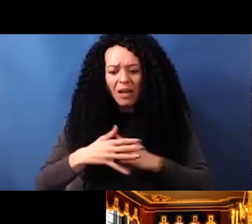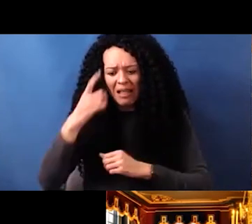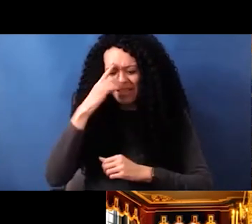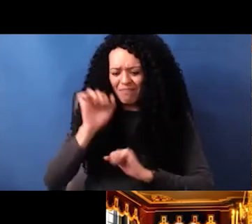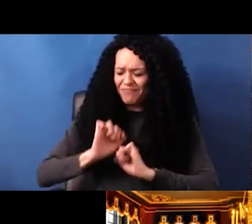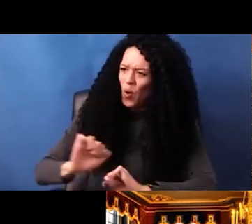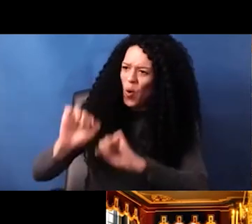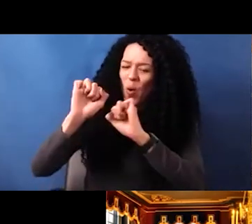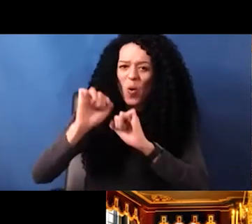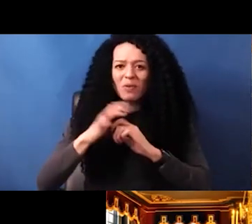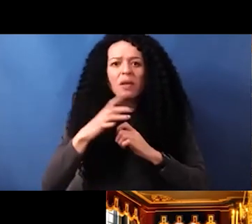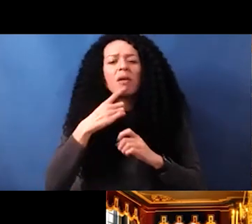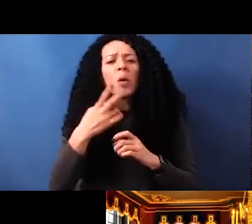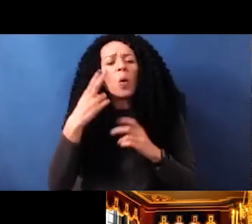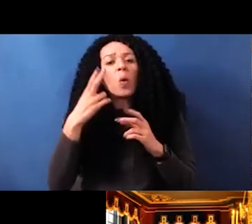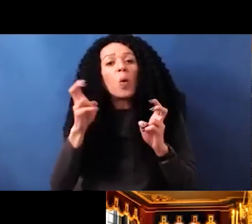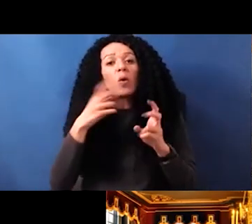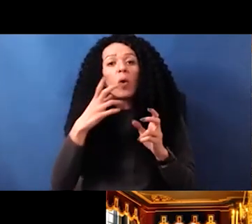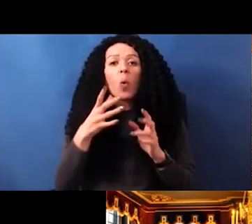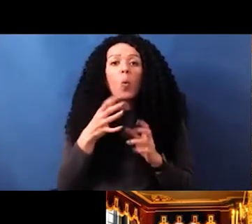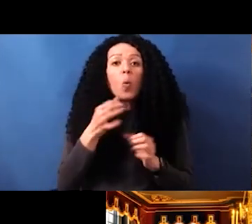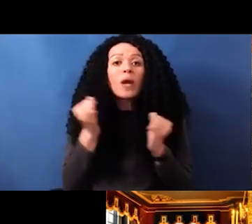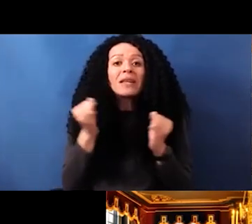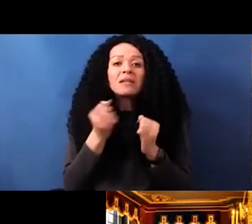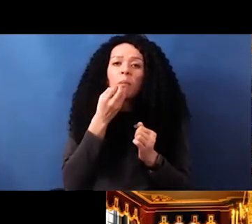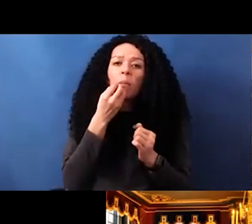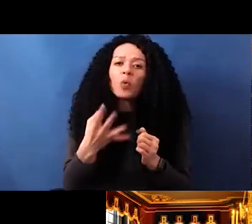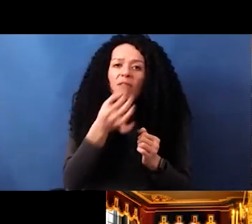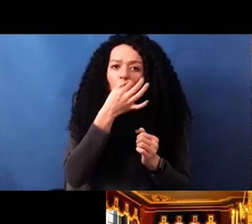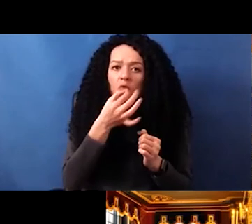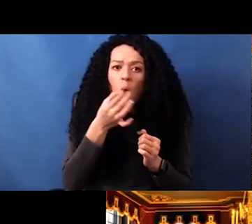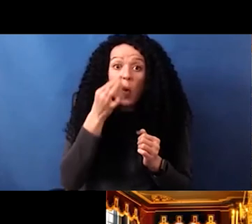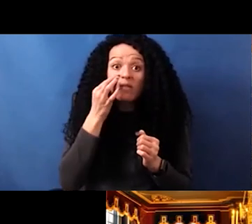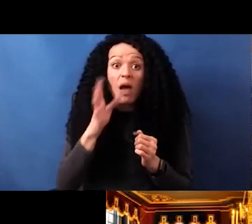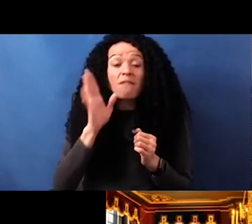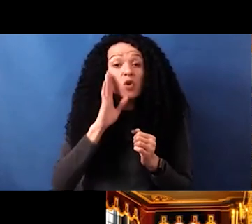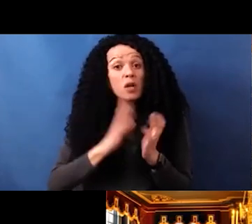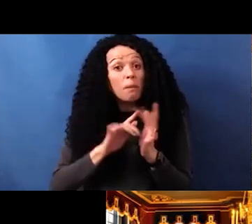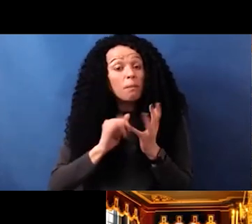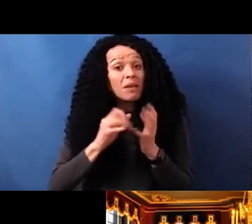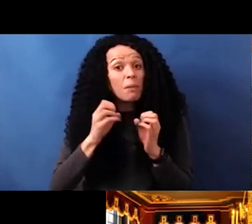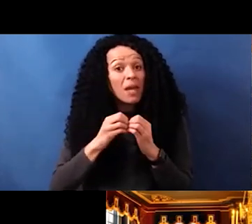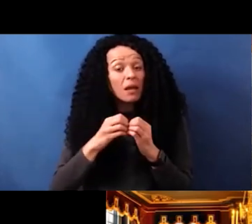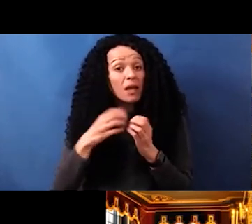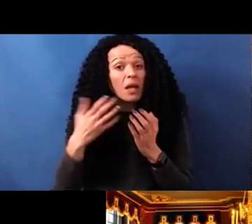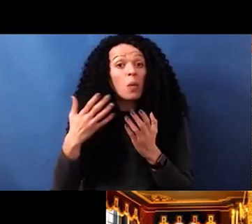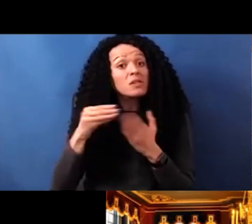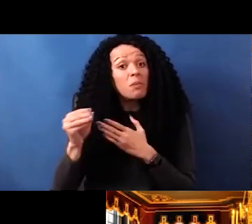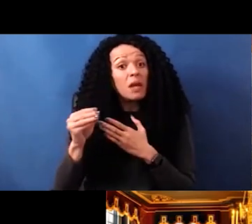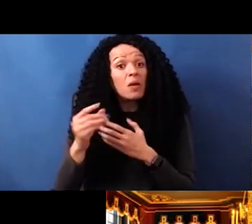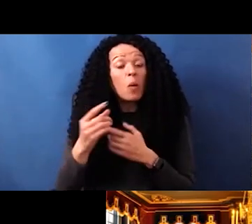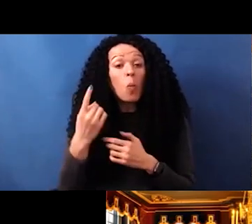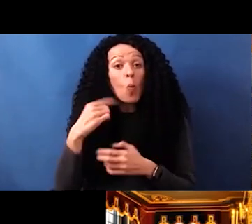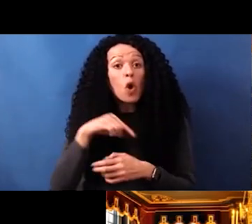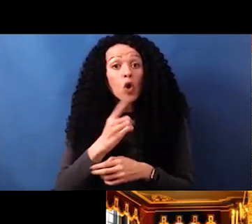settings, Winter's Beautiful Rose. I have heard that Miss Bianchi was paid the very handsome sum of